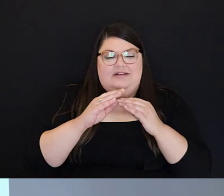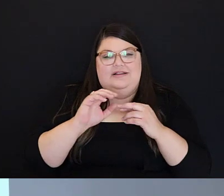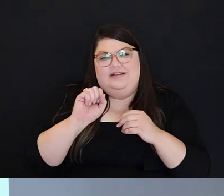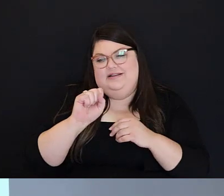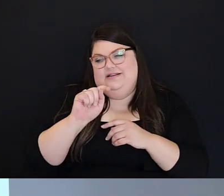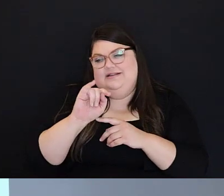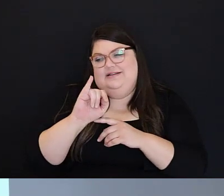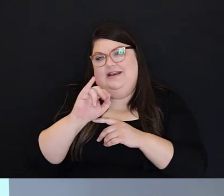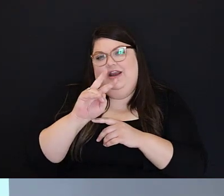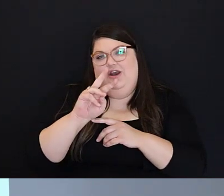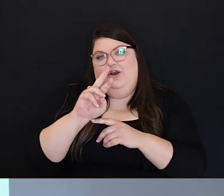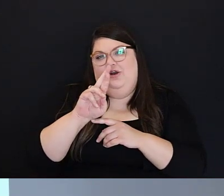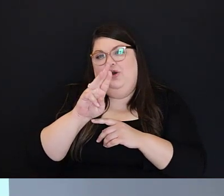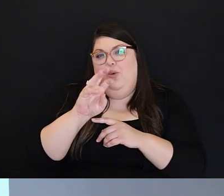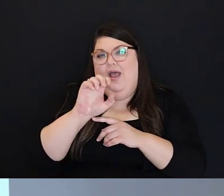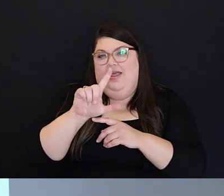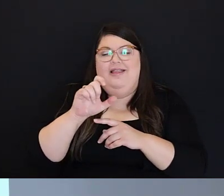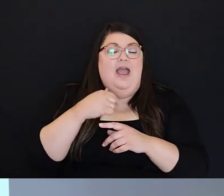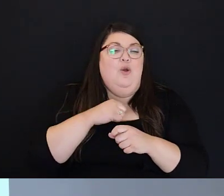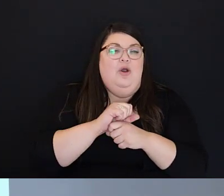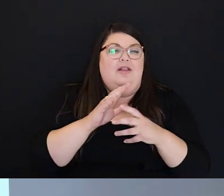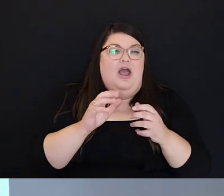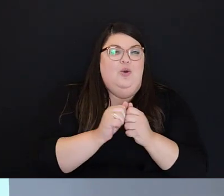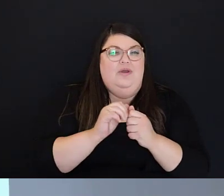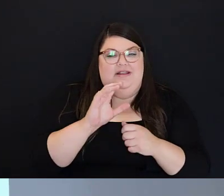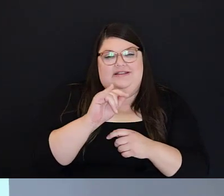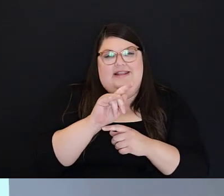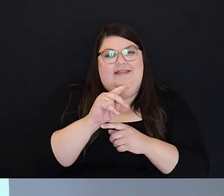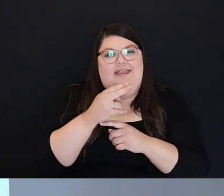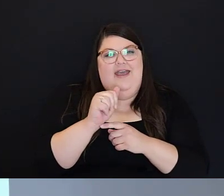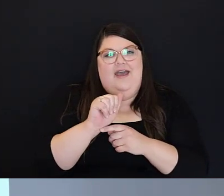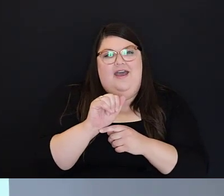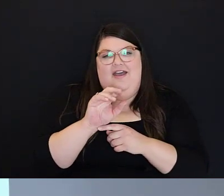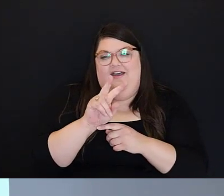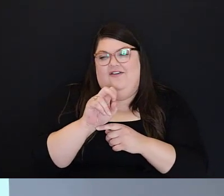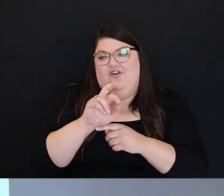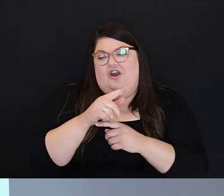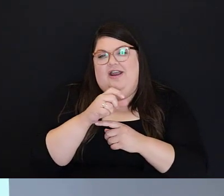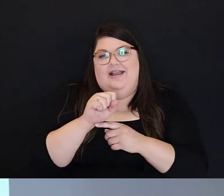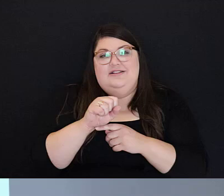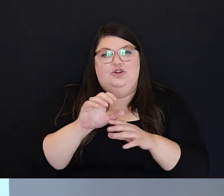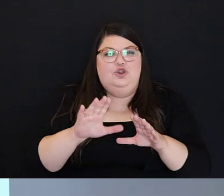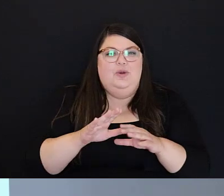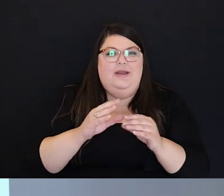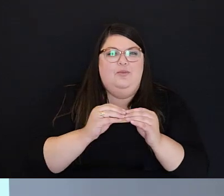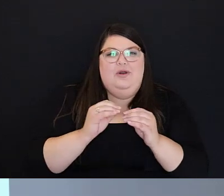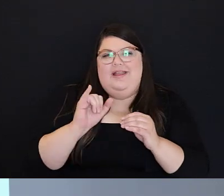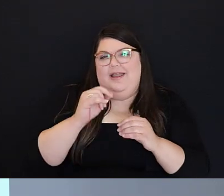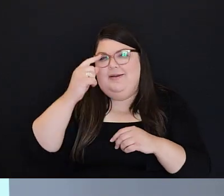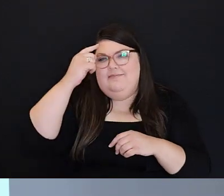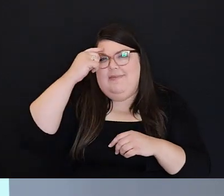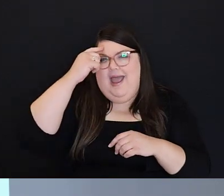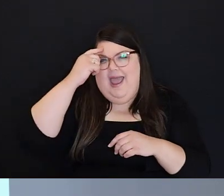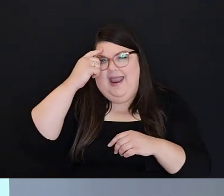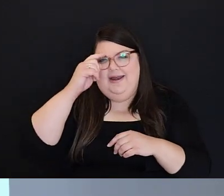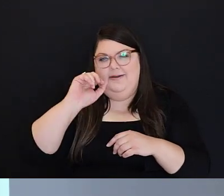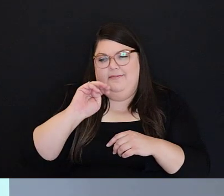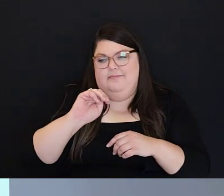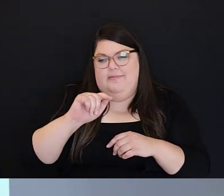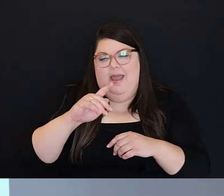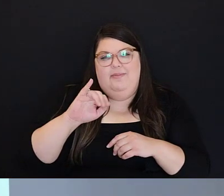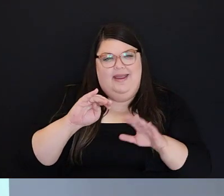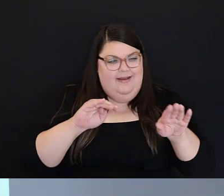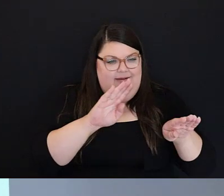with Cynthia Vargas, who has, we're doing mind mapping for like my